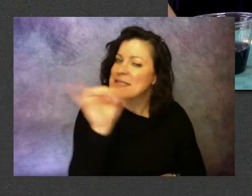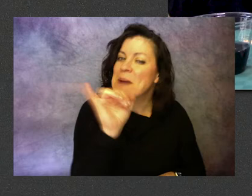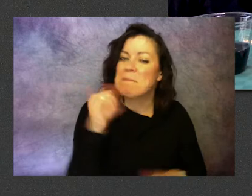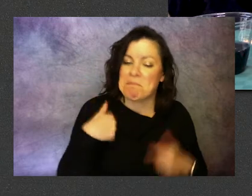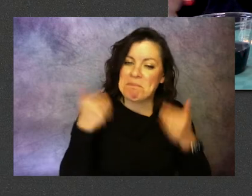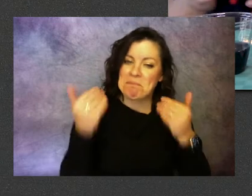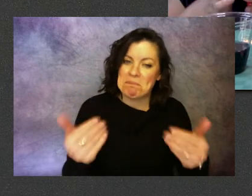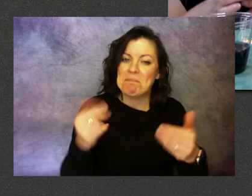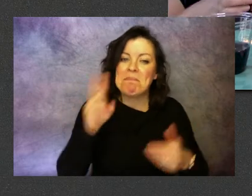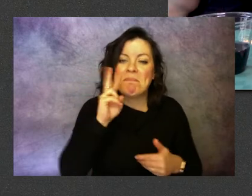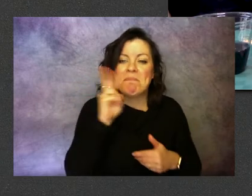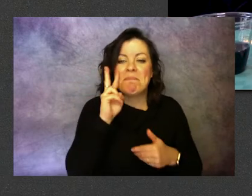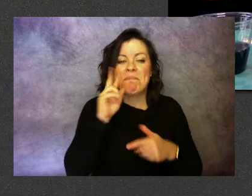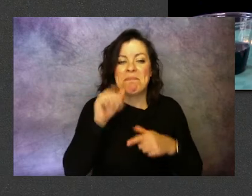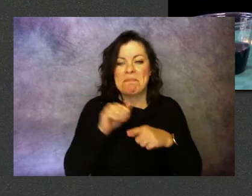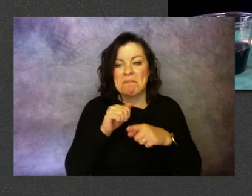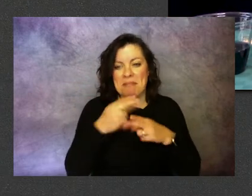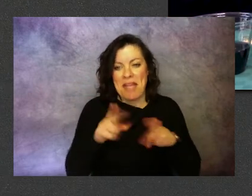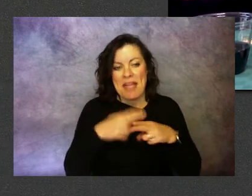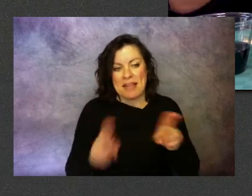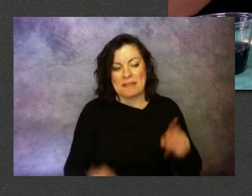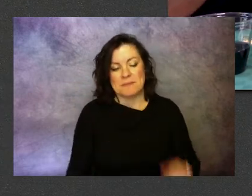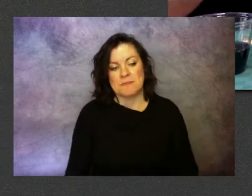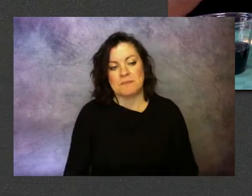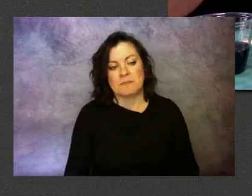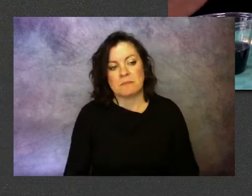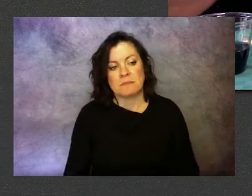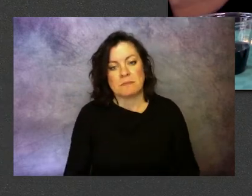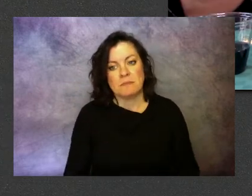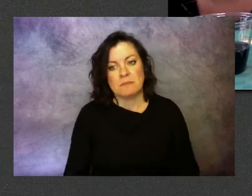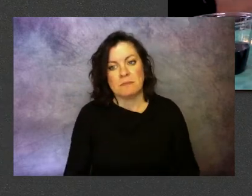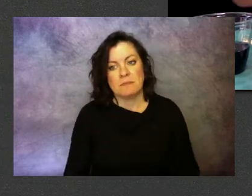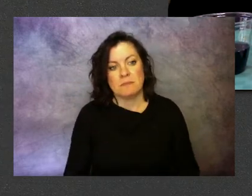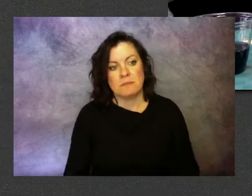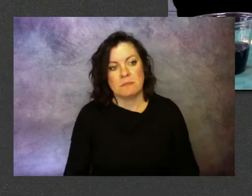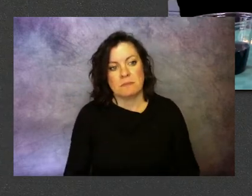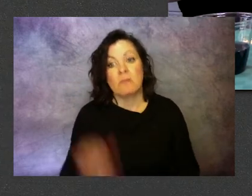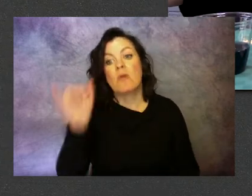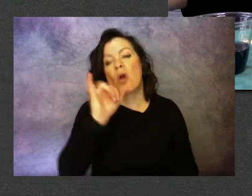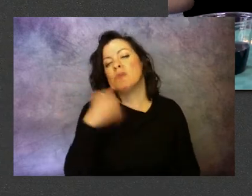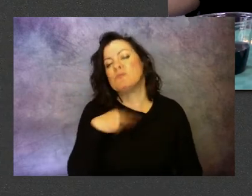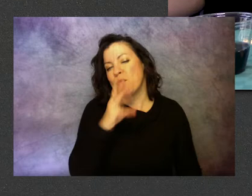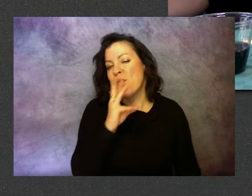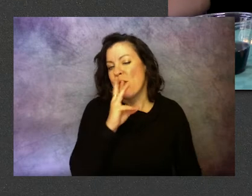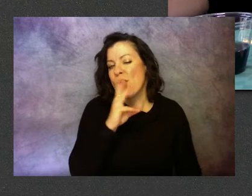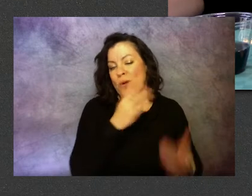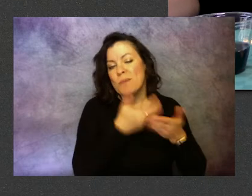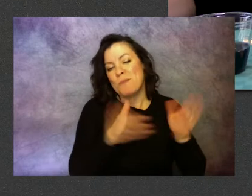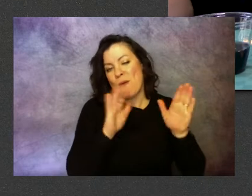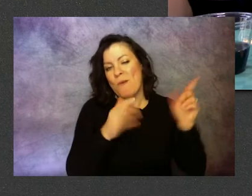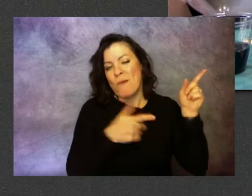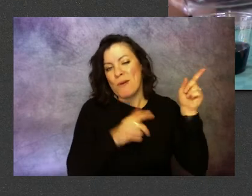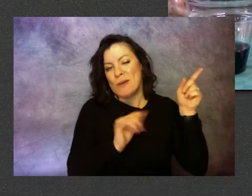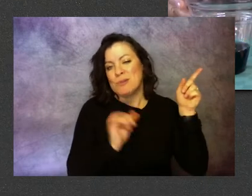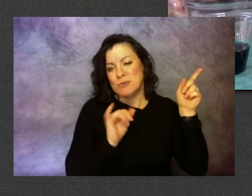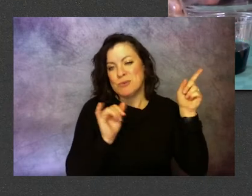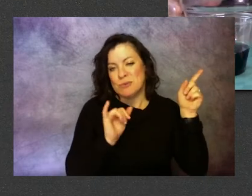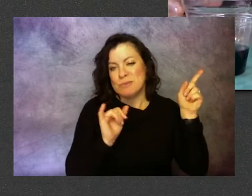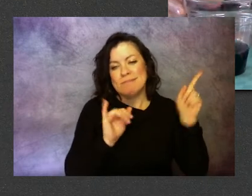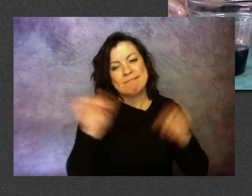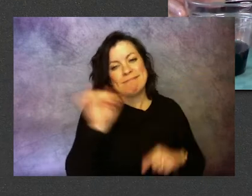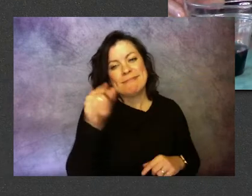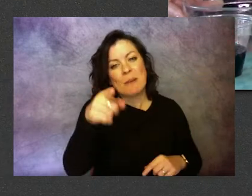And I also have a little bowl of water, kind of like when you're